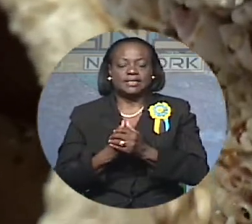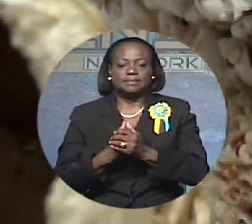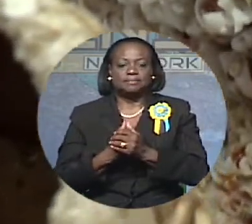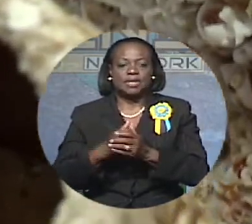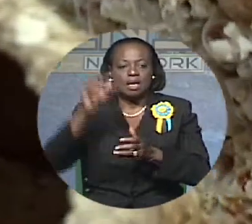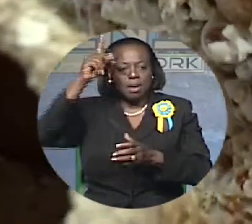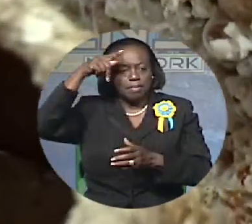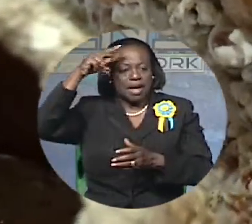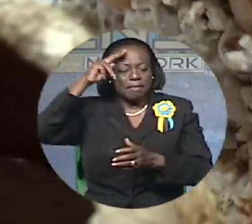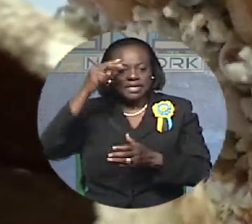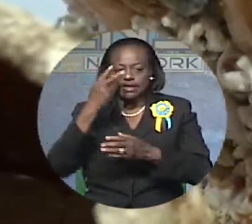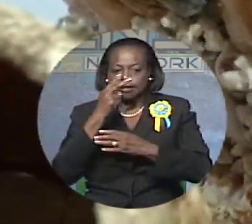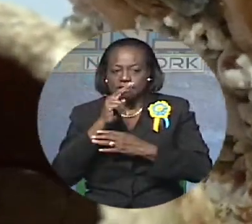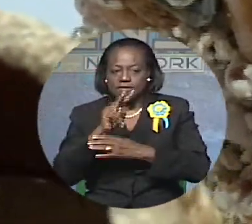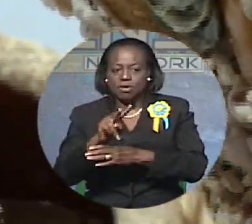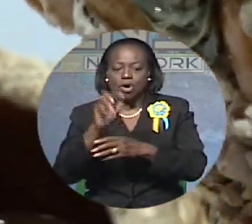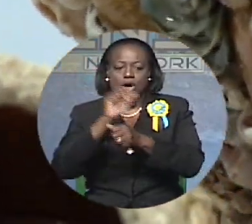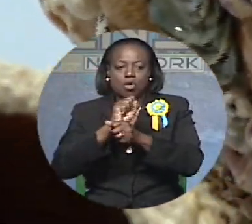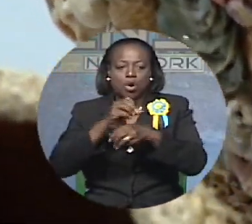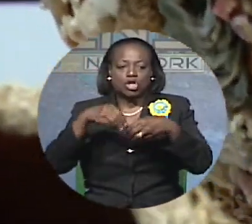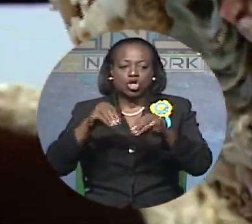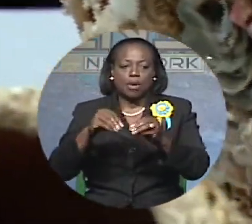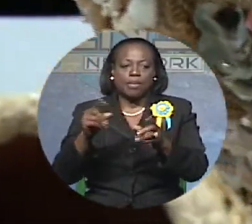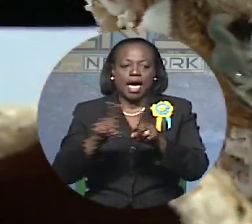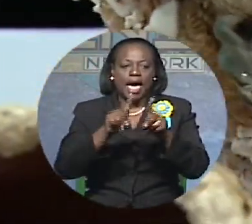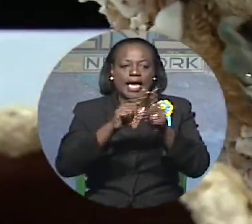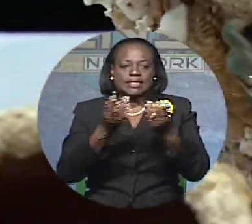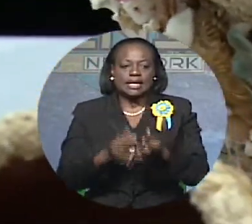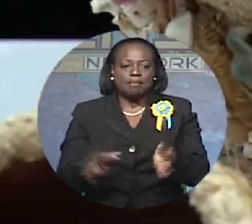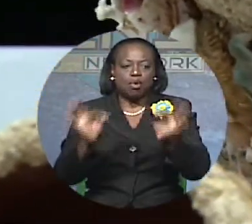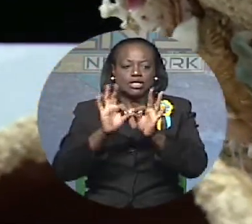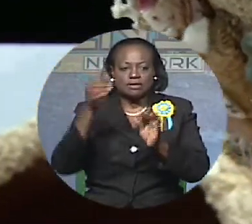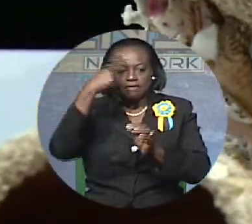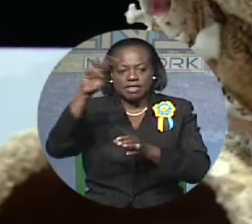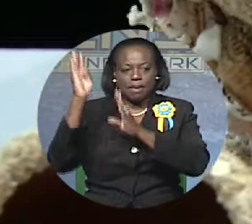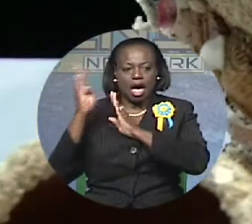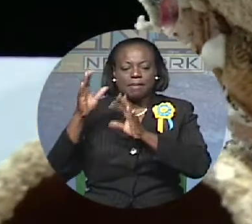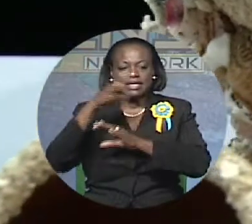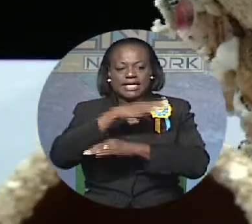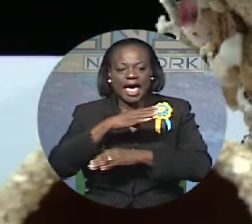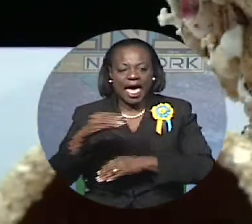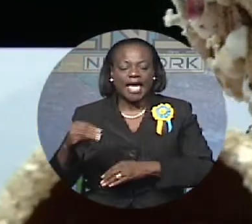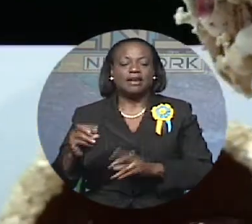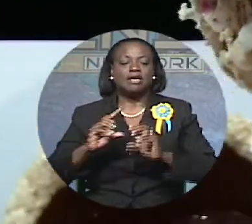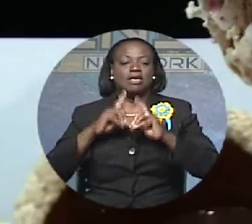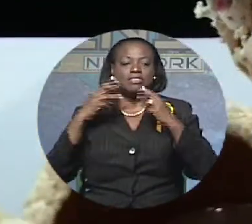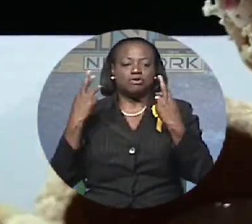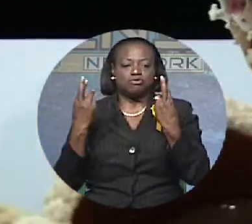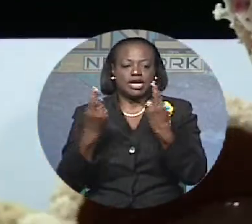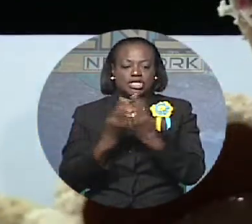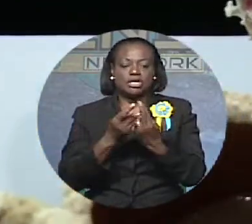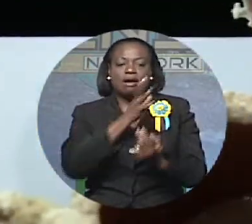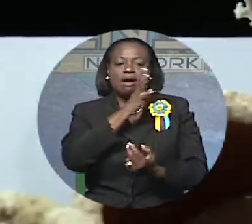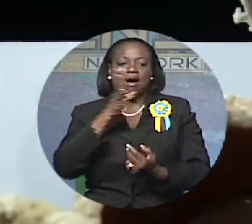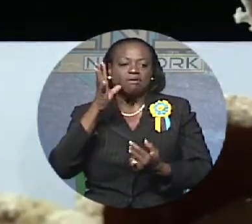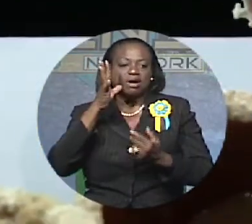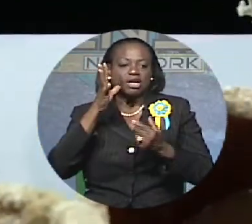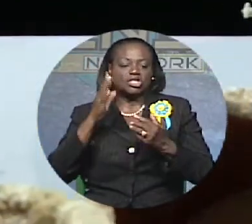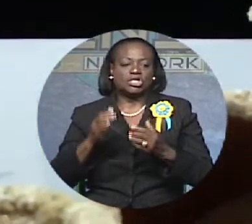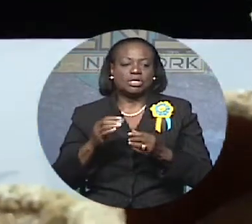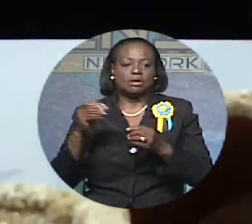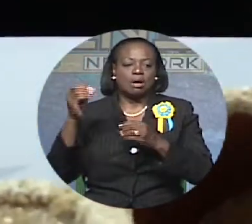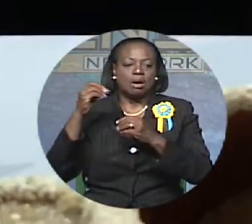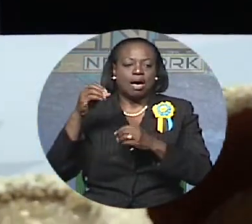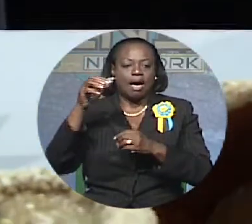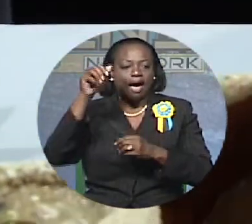The Prime Minister viewed the workshop as critically important for the Bahamas and the region. Meantime, Agriculture and Marine Resources Minister V. Alfred Gray